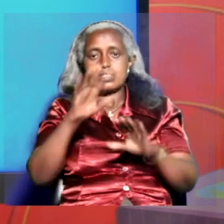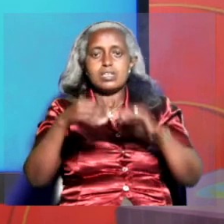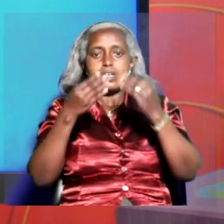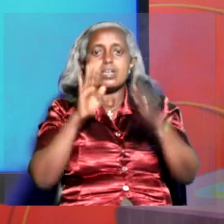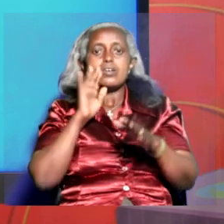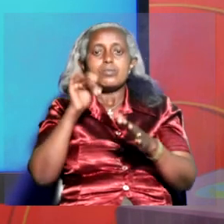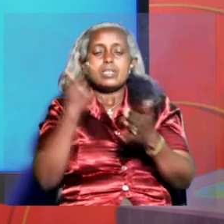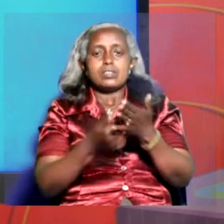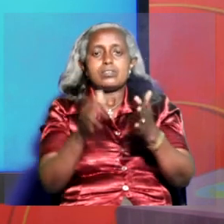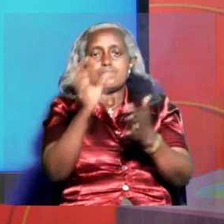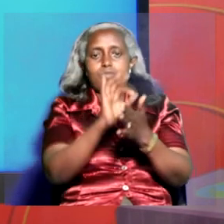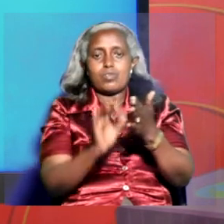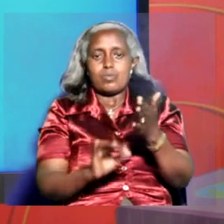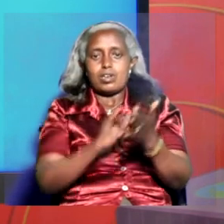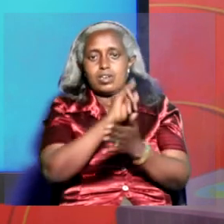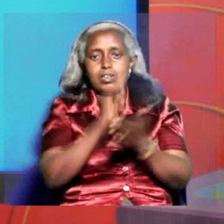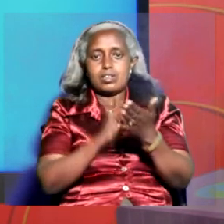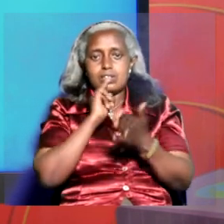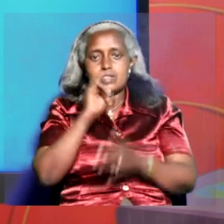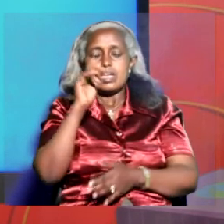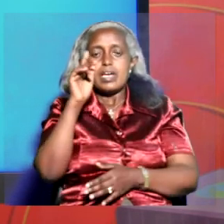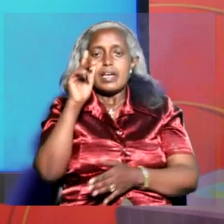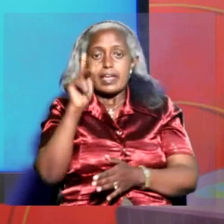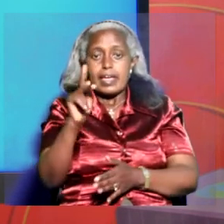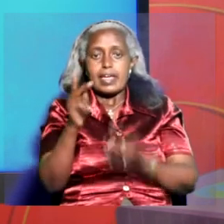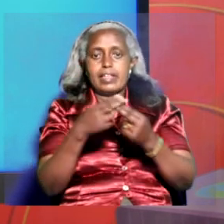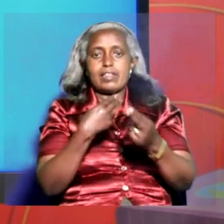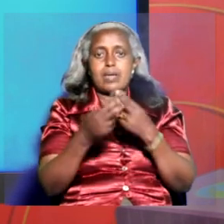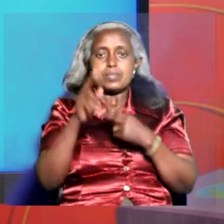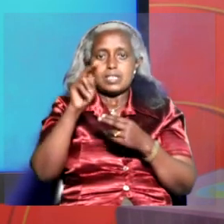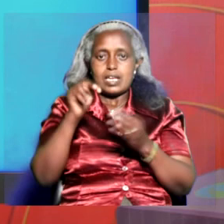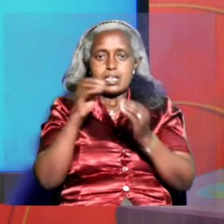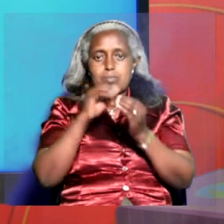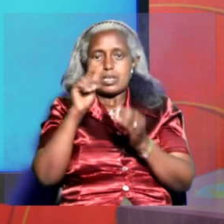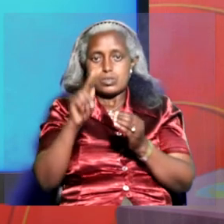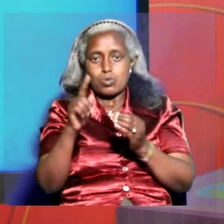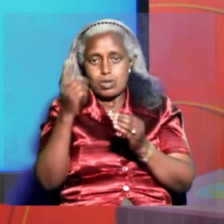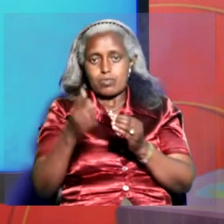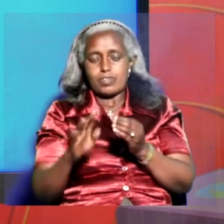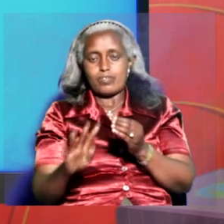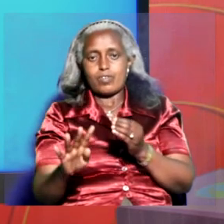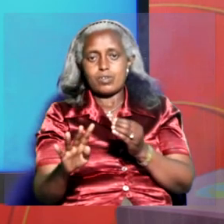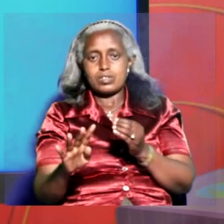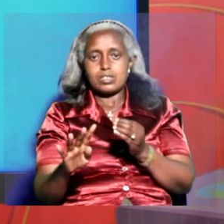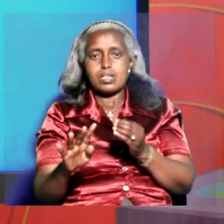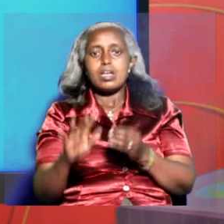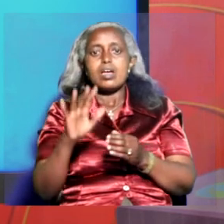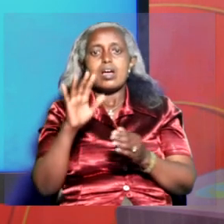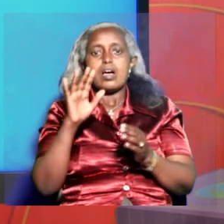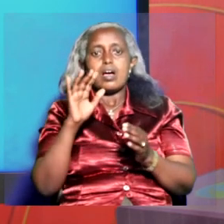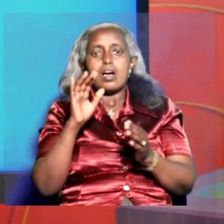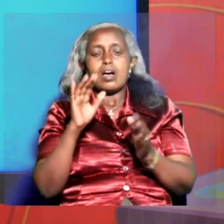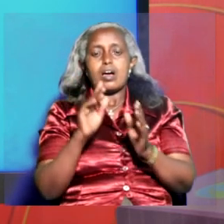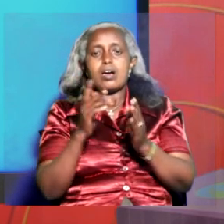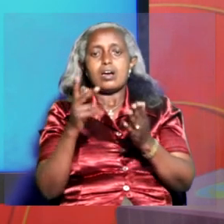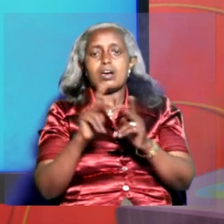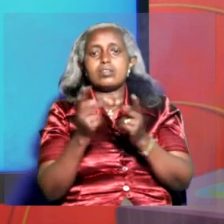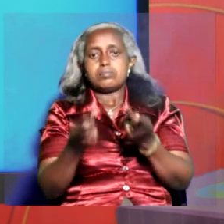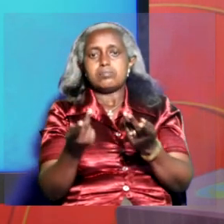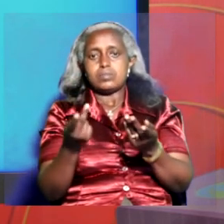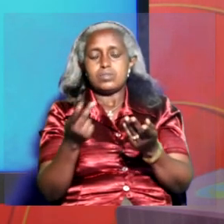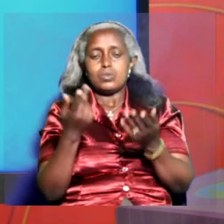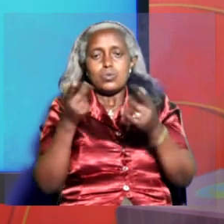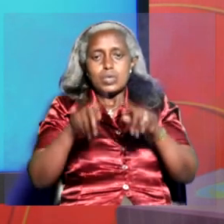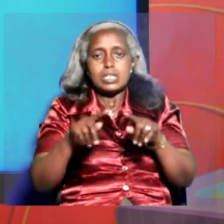this formula. It is k times n plus 1 over 4 item, when